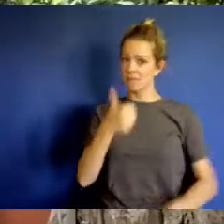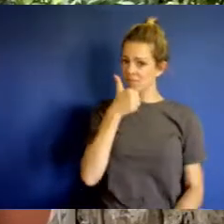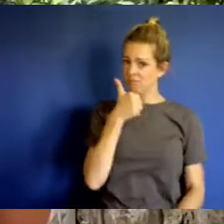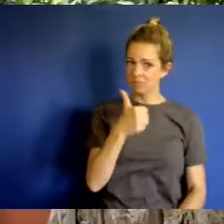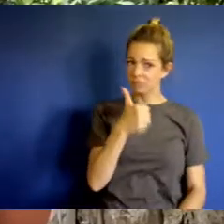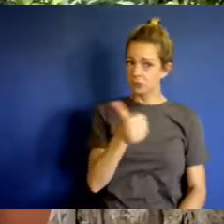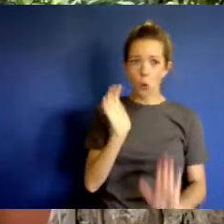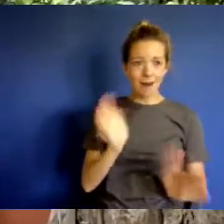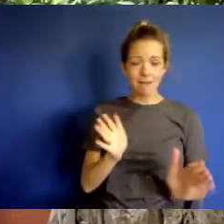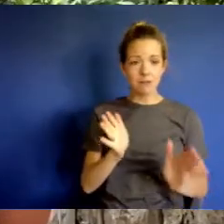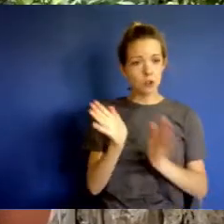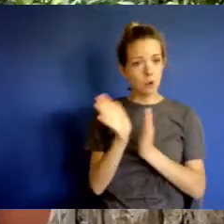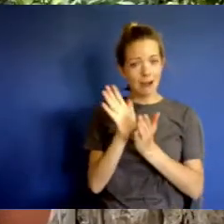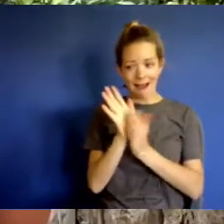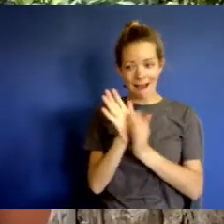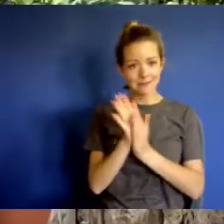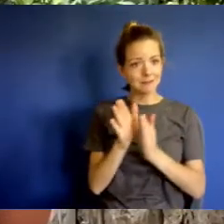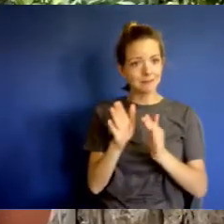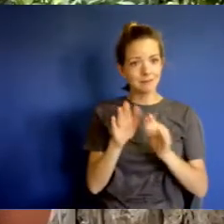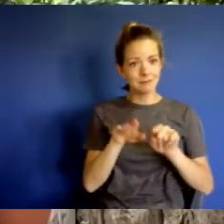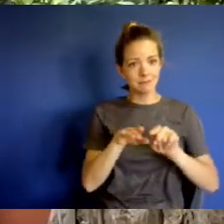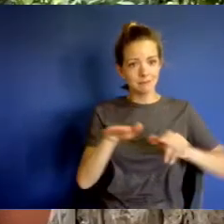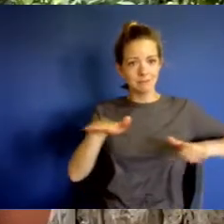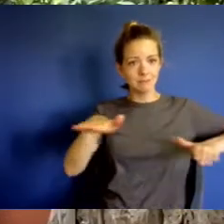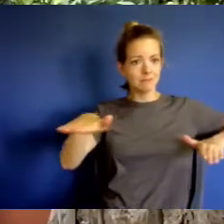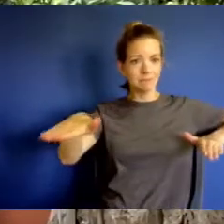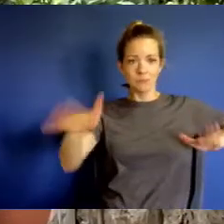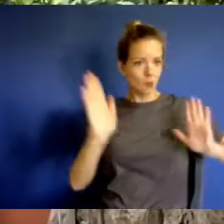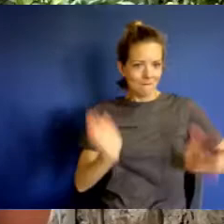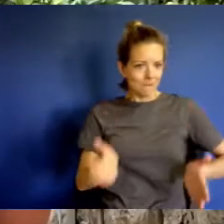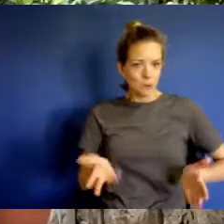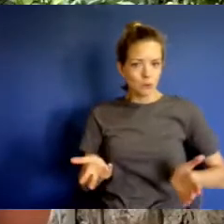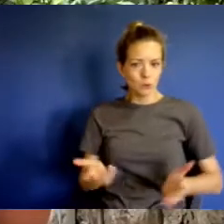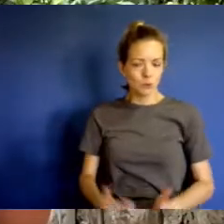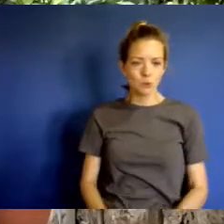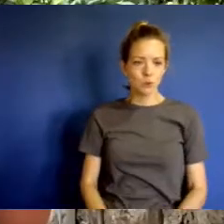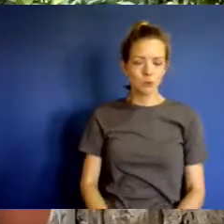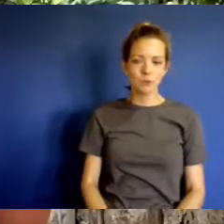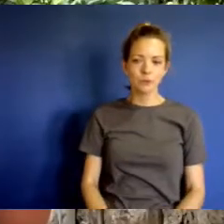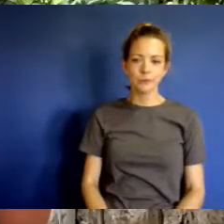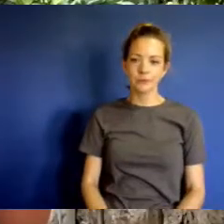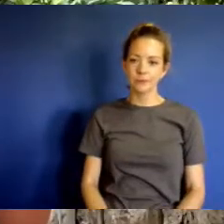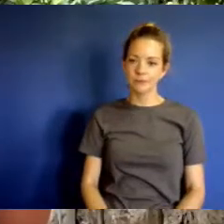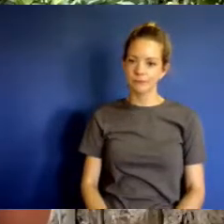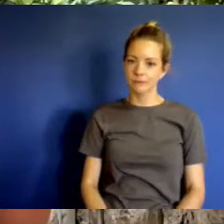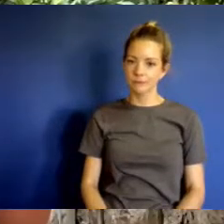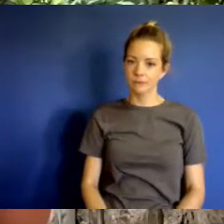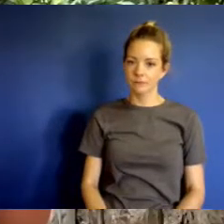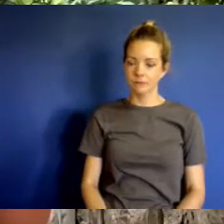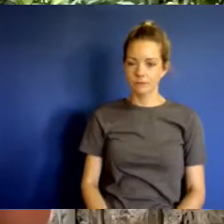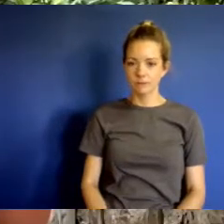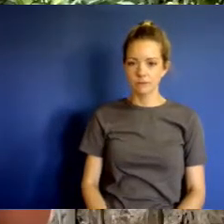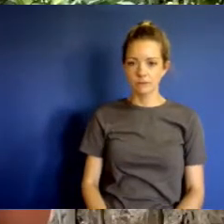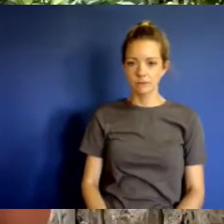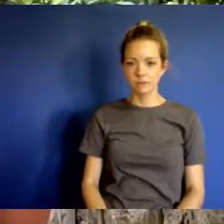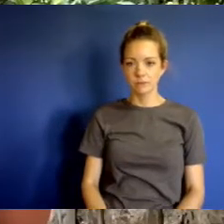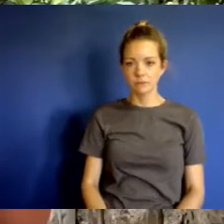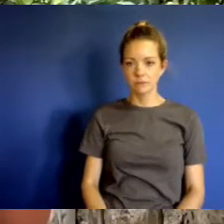of those feelings, those kind of strength feelings, stick with just the leg.